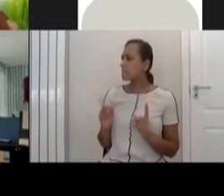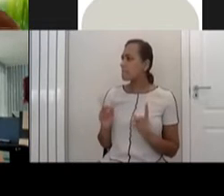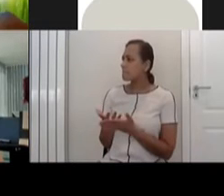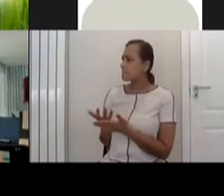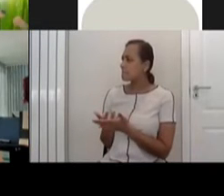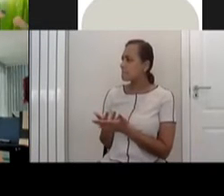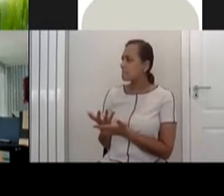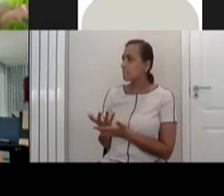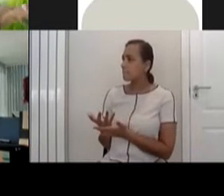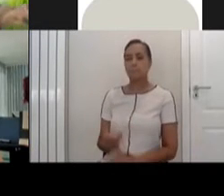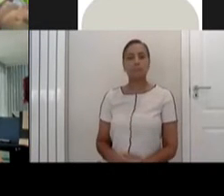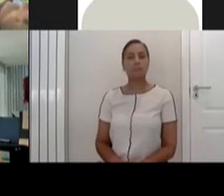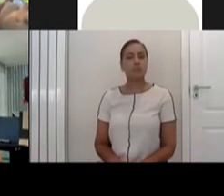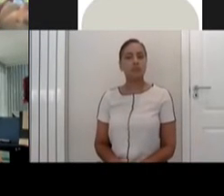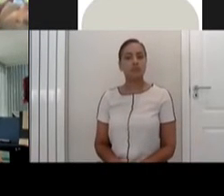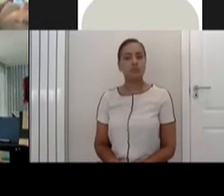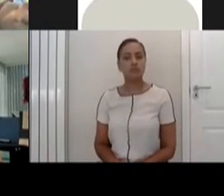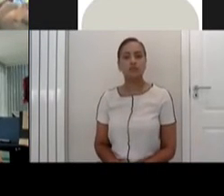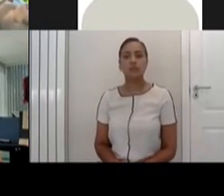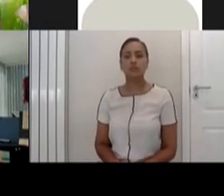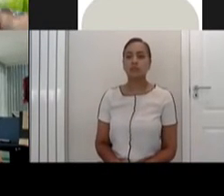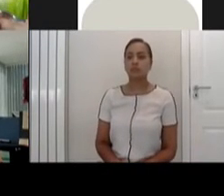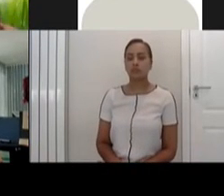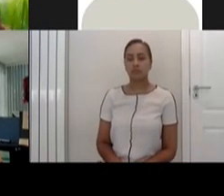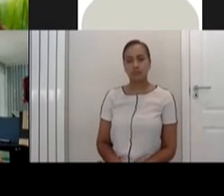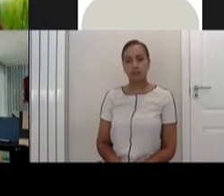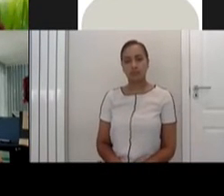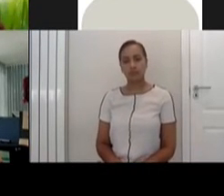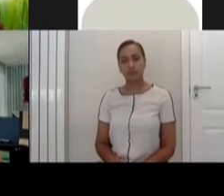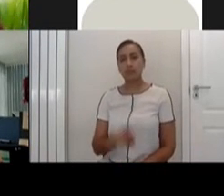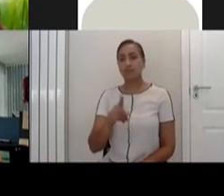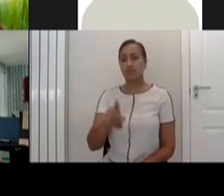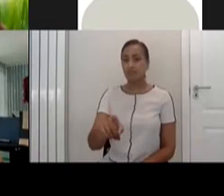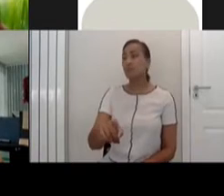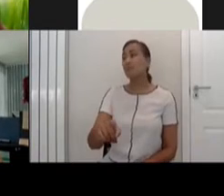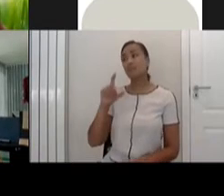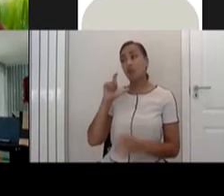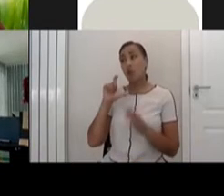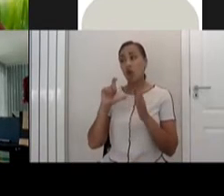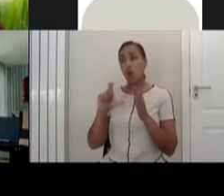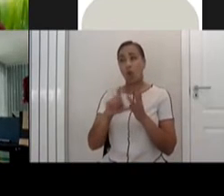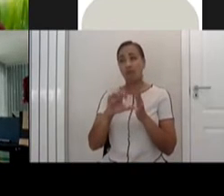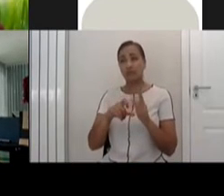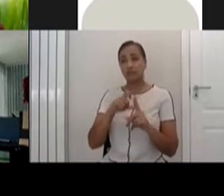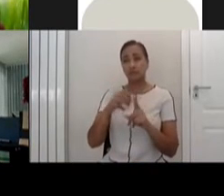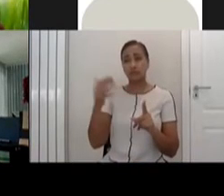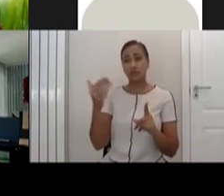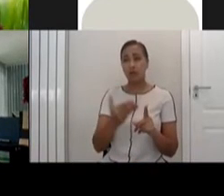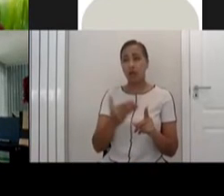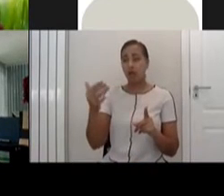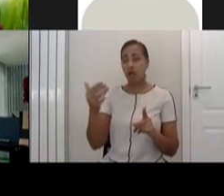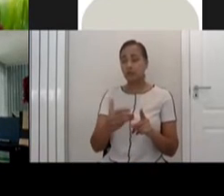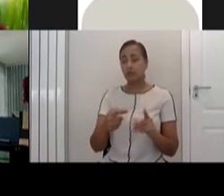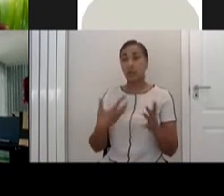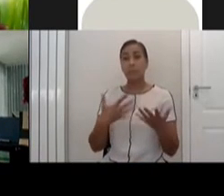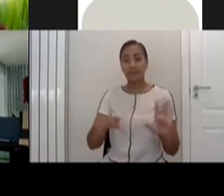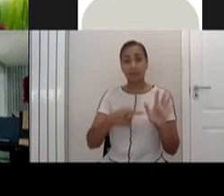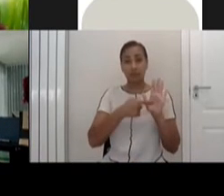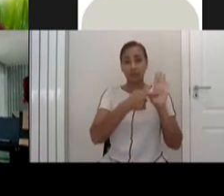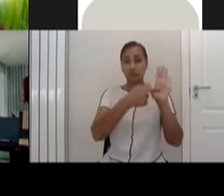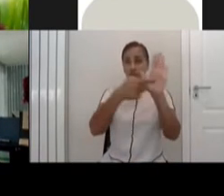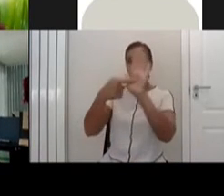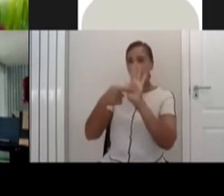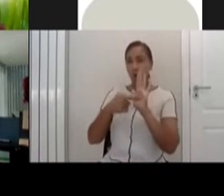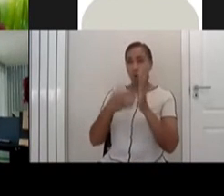person who wrote this question is absolutely right, that COVID has really highlighted significant levels of inequality that